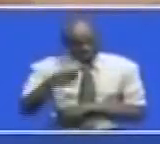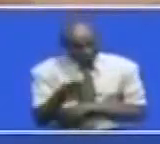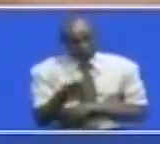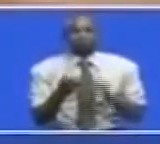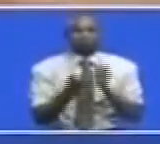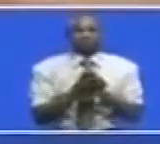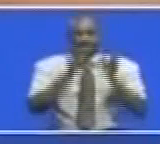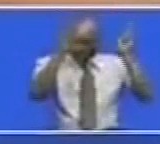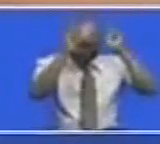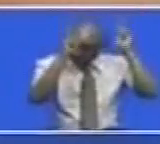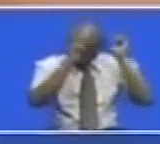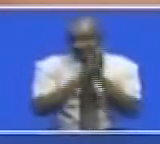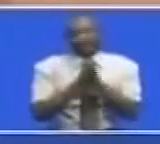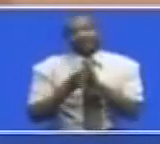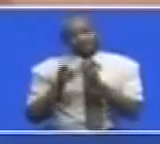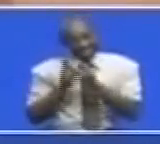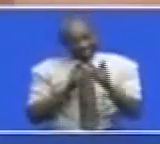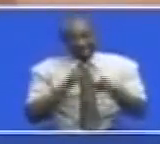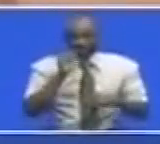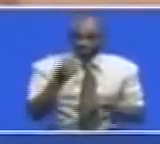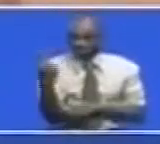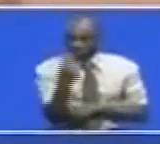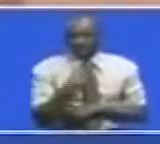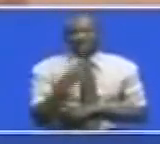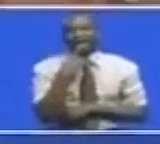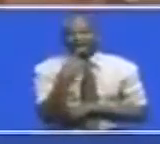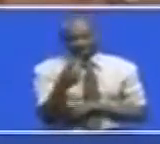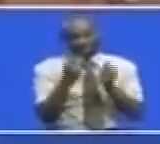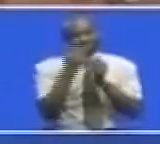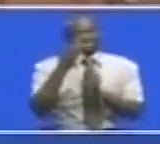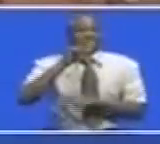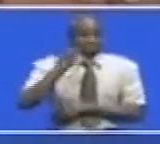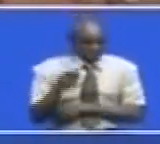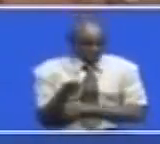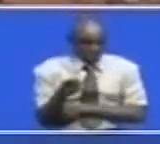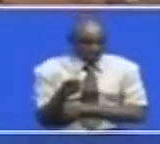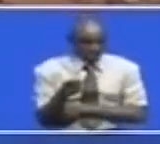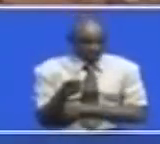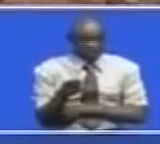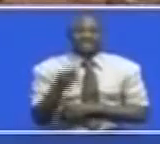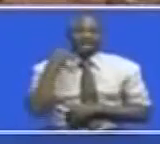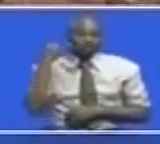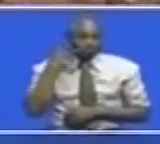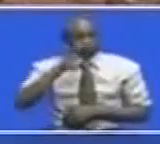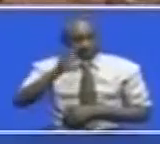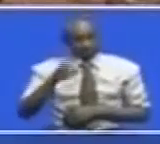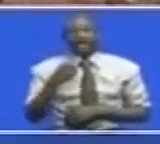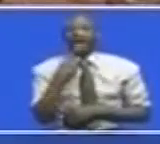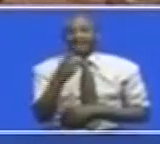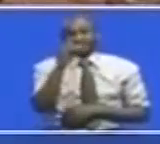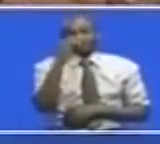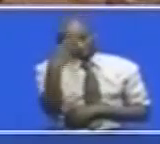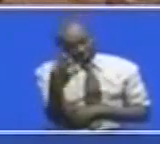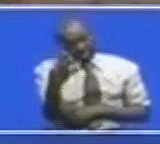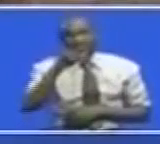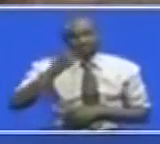shillings. Kakamega and Mandera counties will each receive 113 million shillings, and Nakuru County gets 103 million